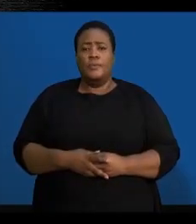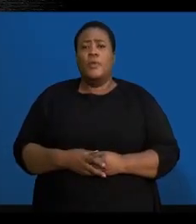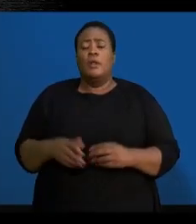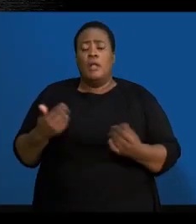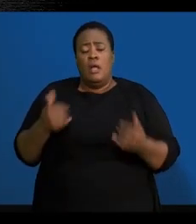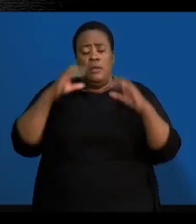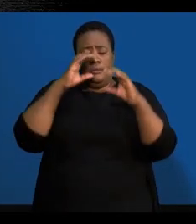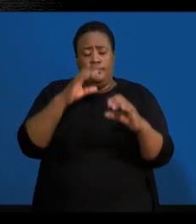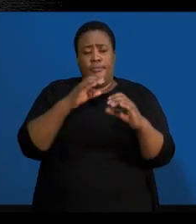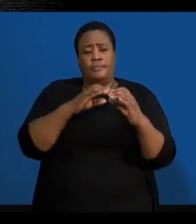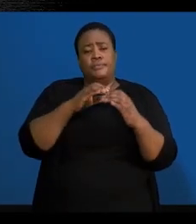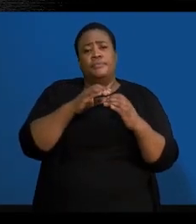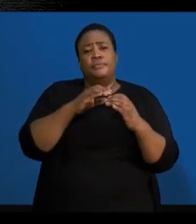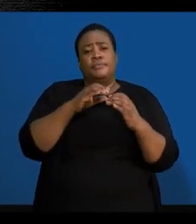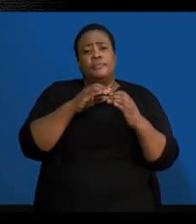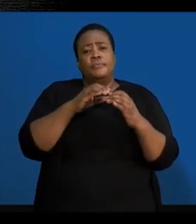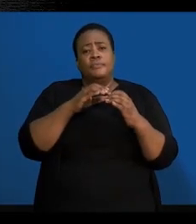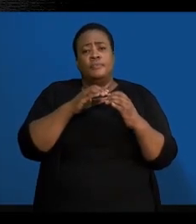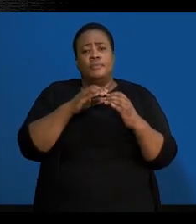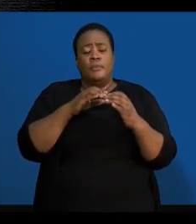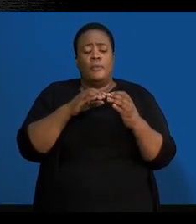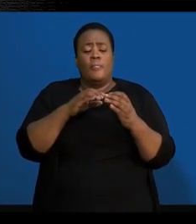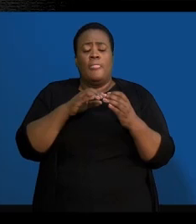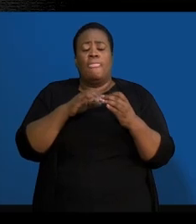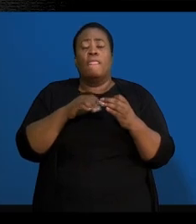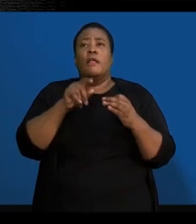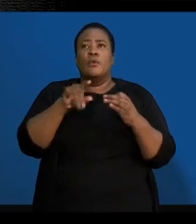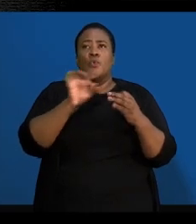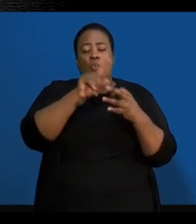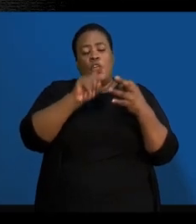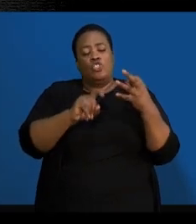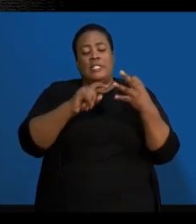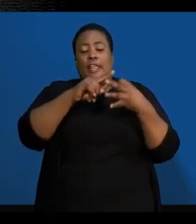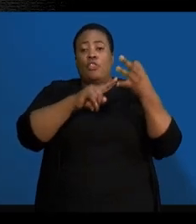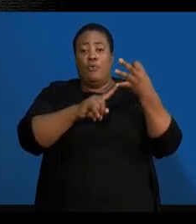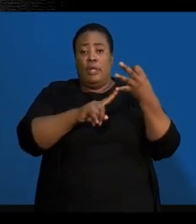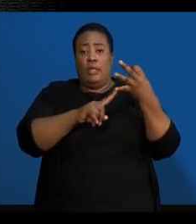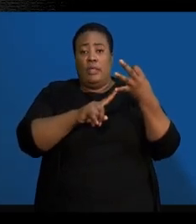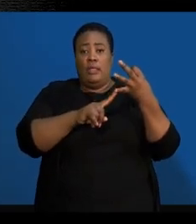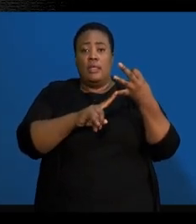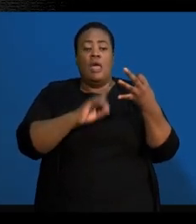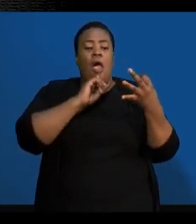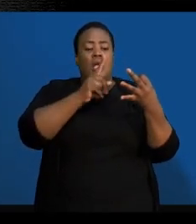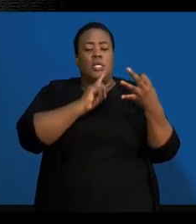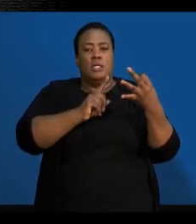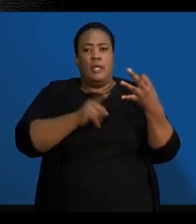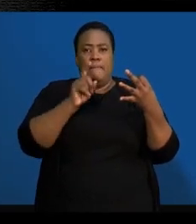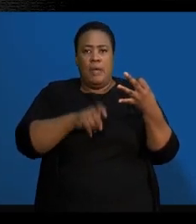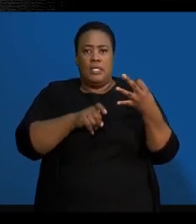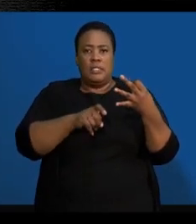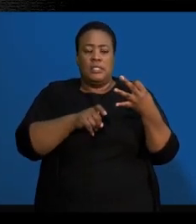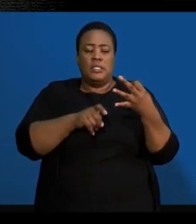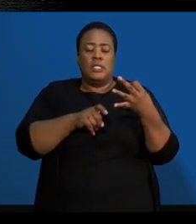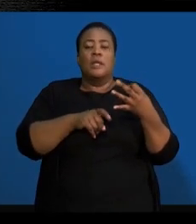instructions that are found in your exam paper. You have to answer 3 questions. One must be a